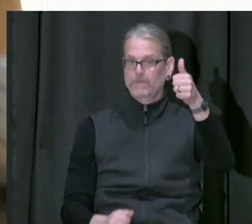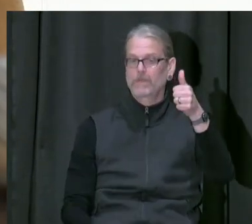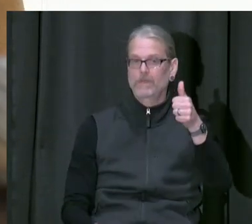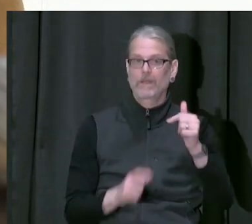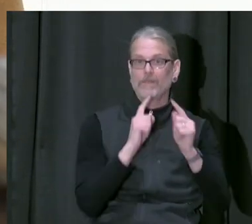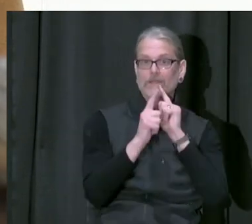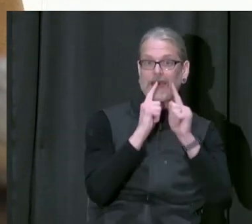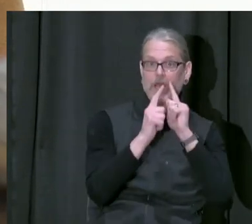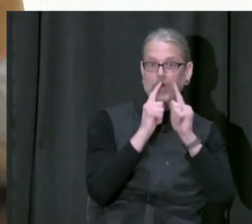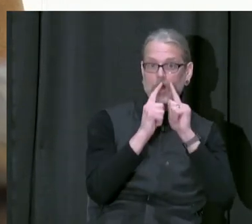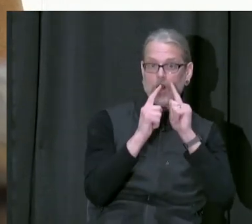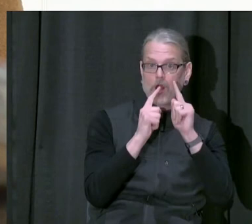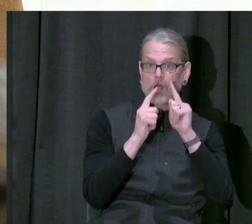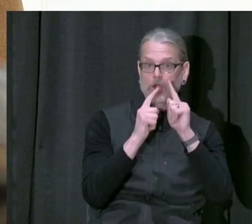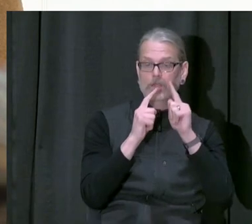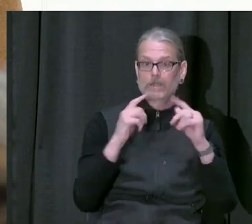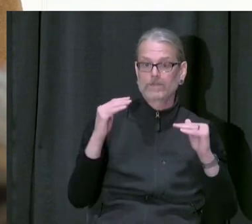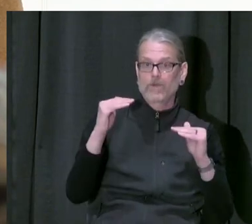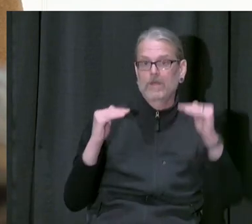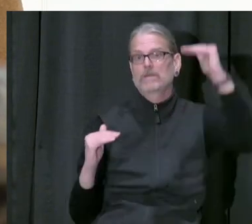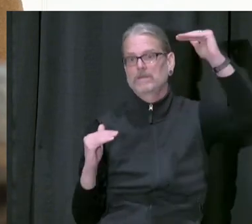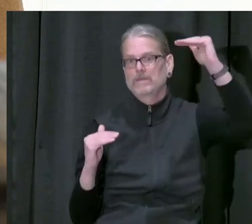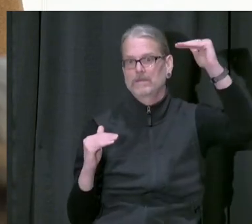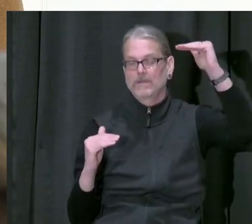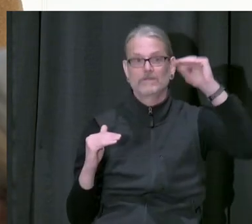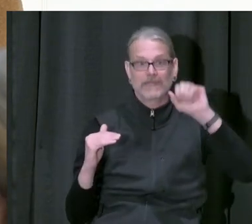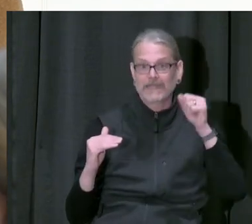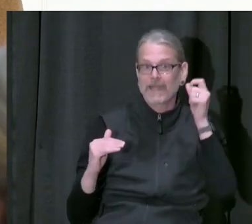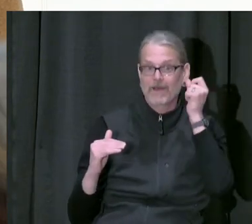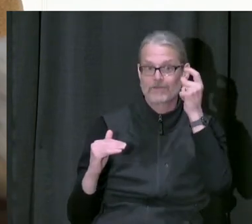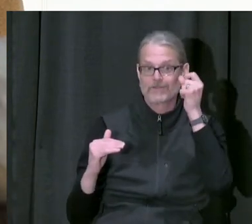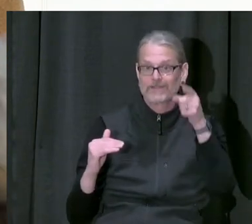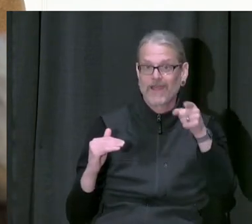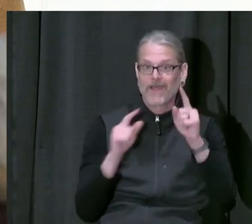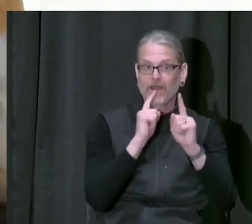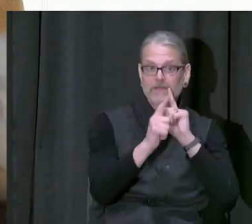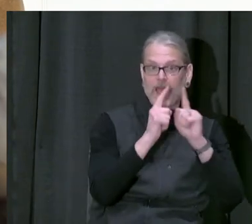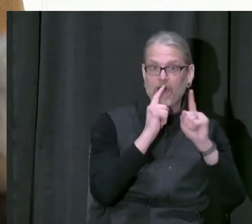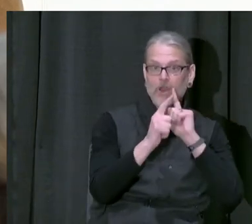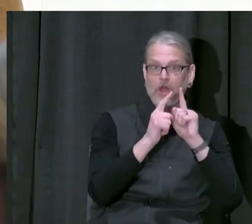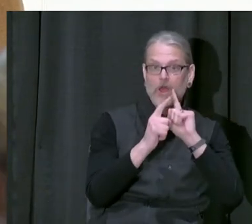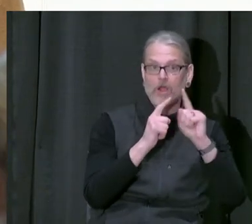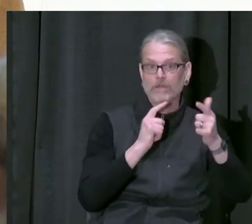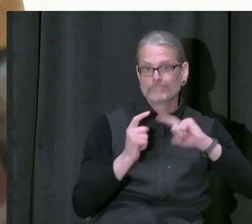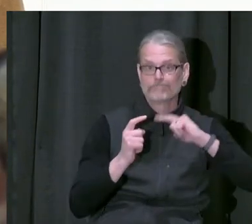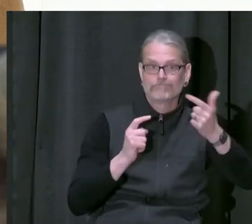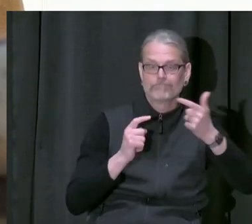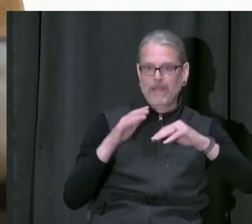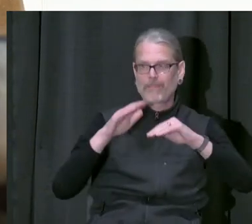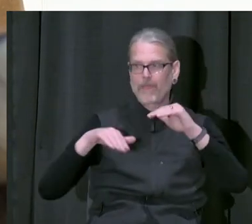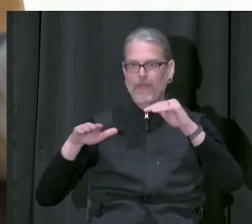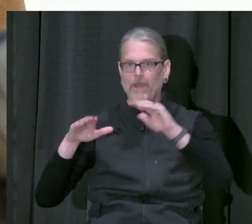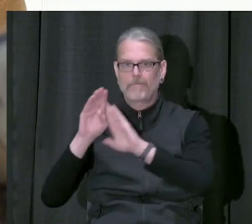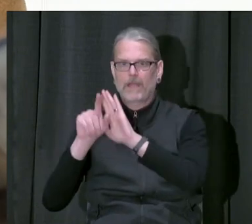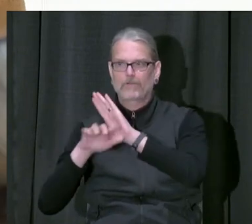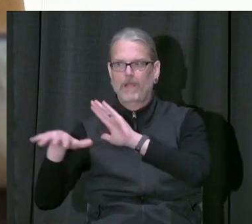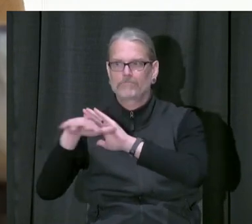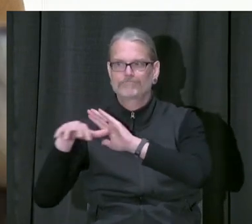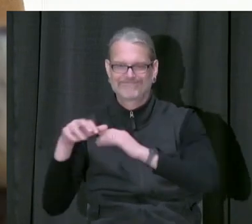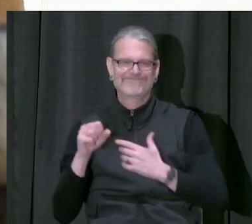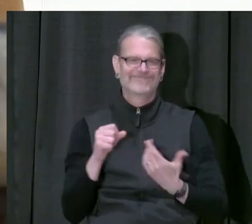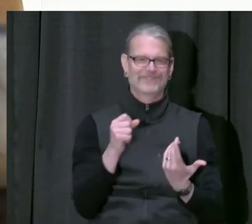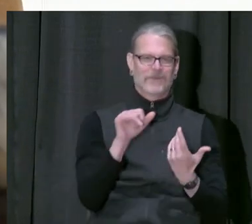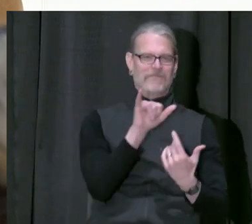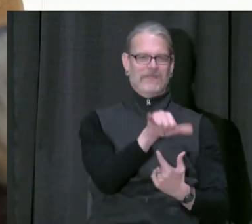effects so that they can follow the dialogue a little bit more clearly, a little bit more comfortably. All these features and